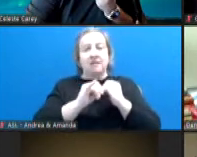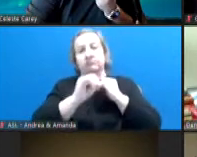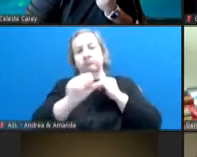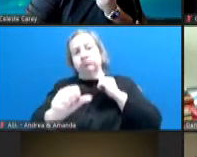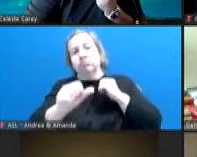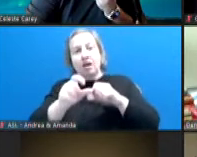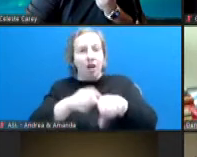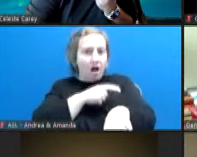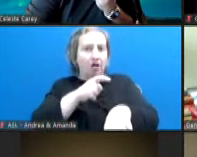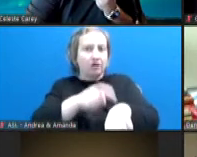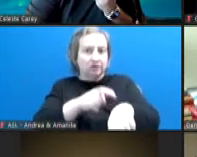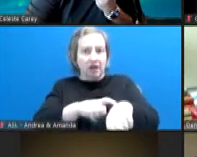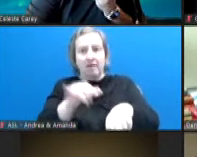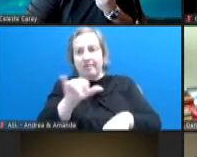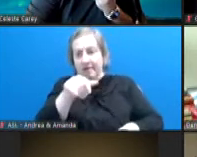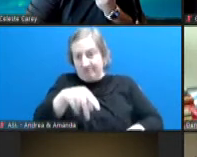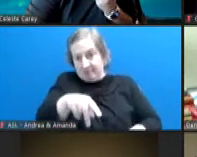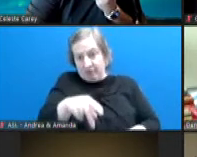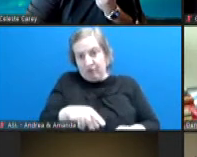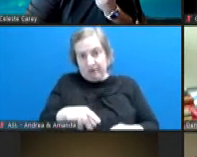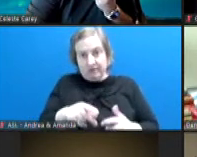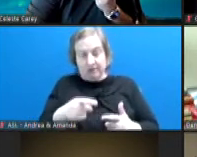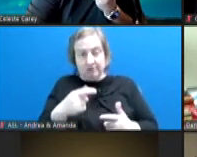events that Portland had.